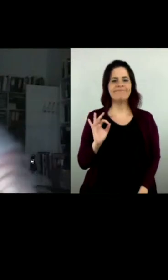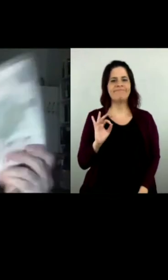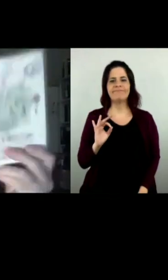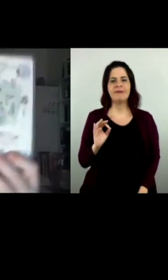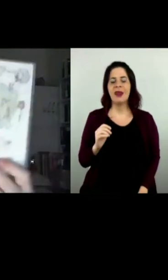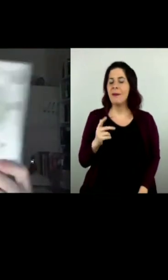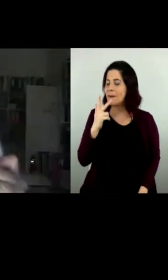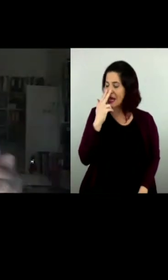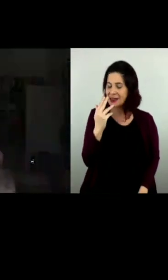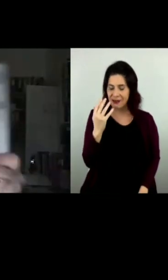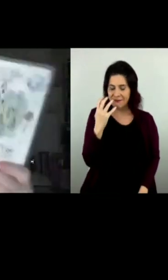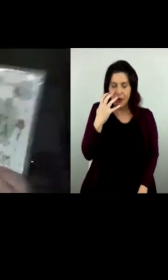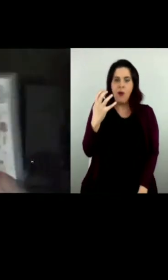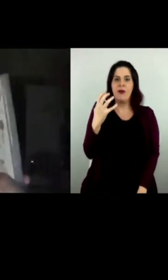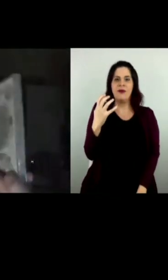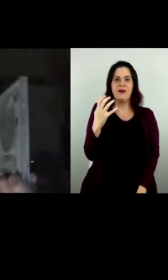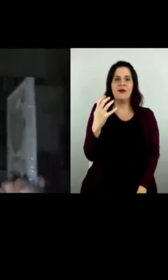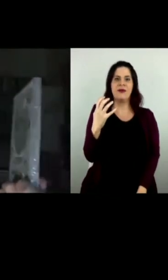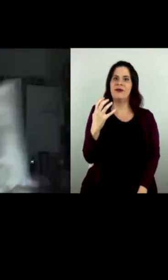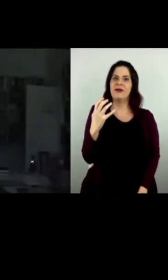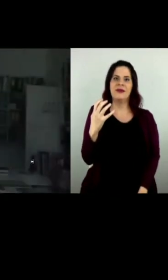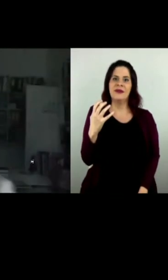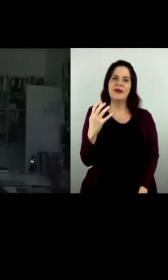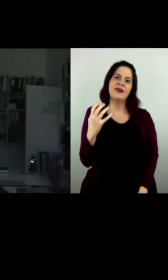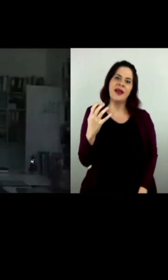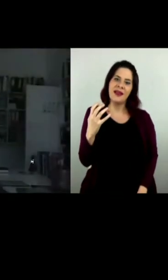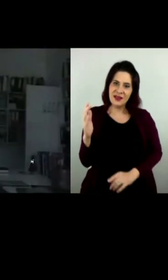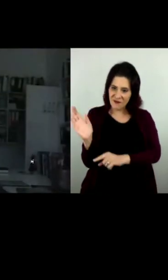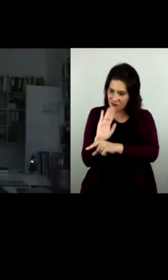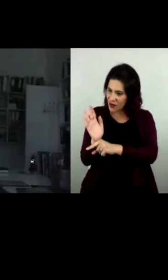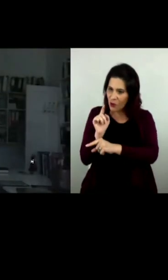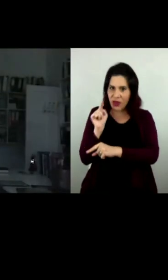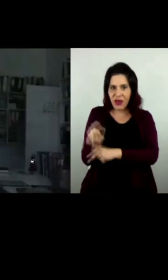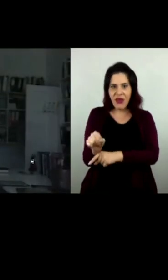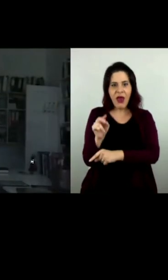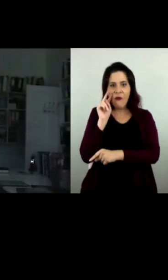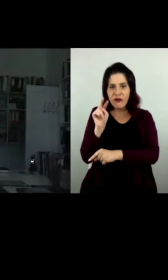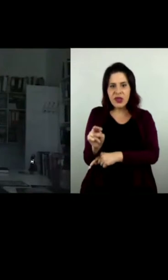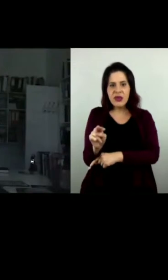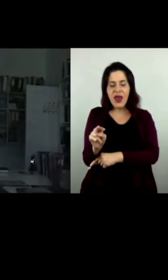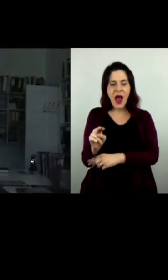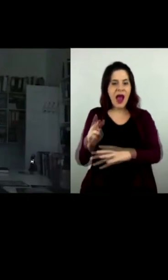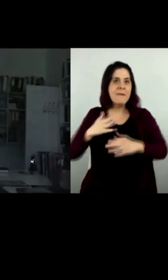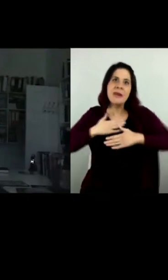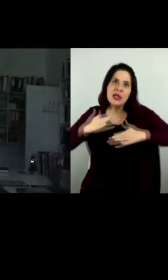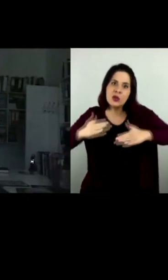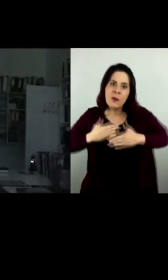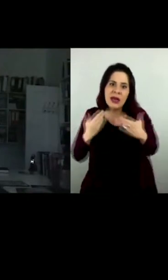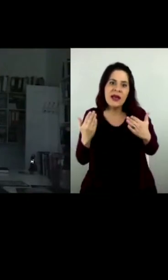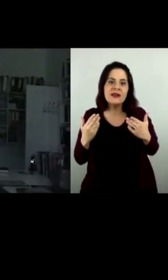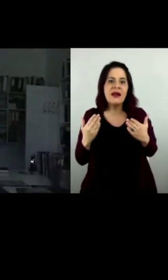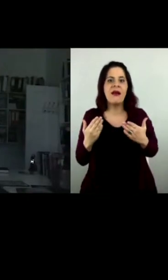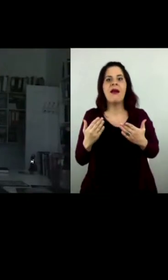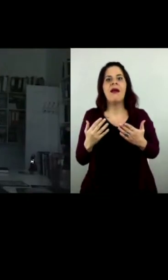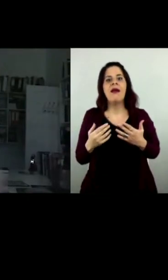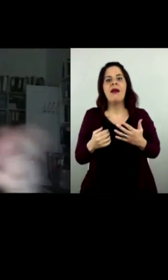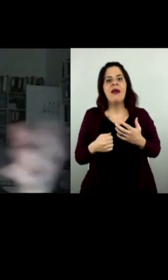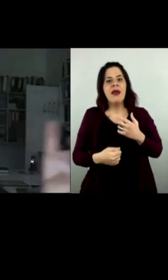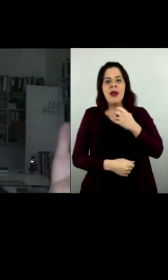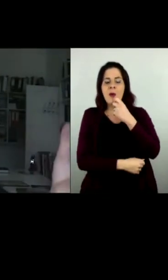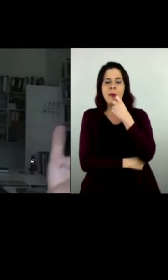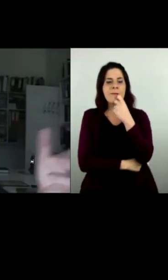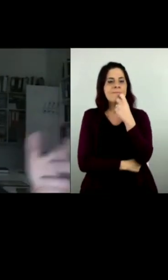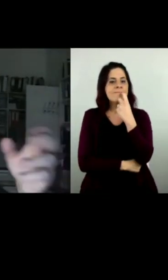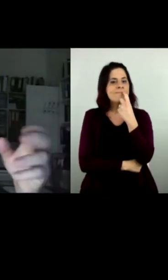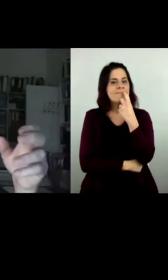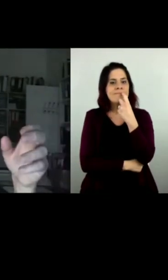But the result was, this film. And, to my amazement, it had its world premiere at the